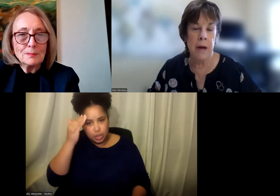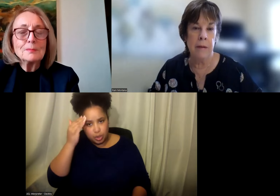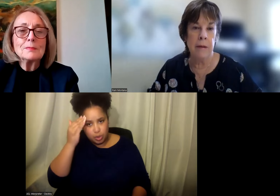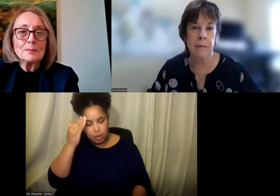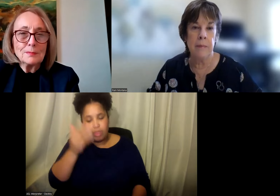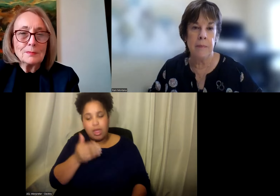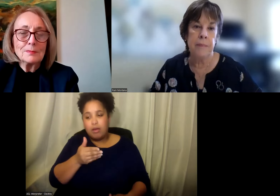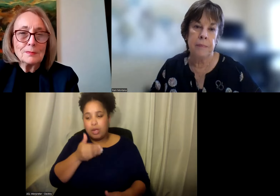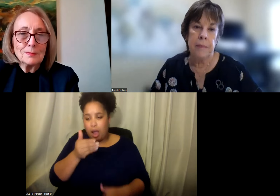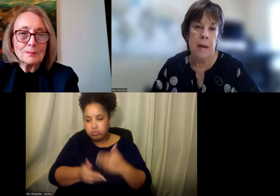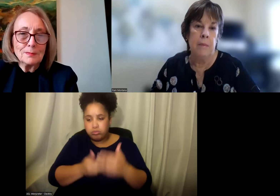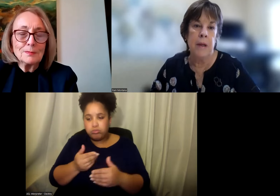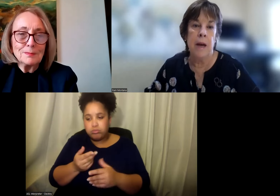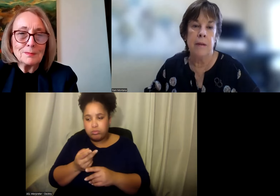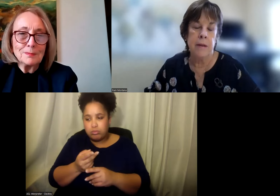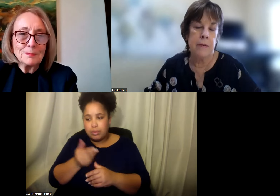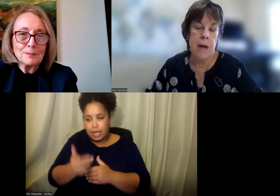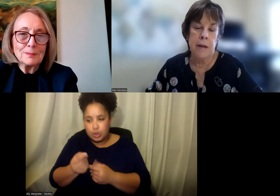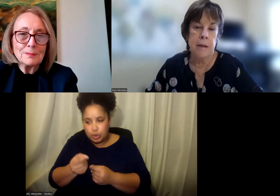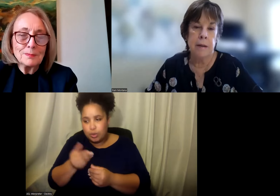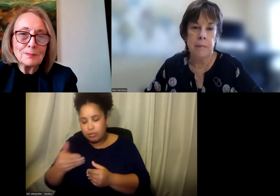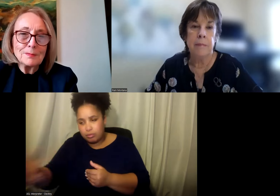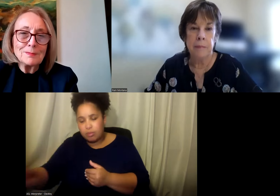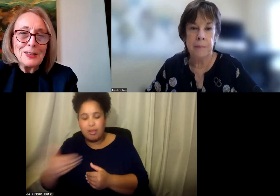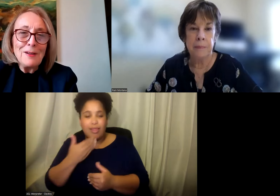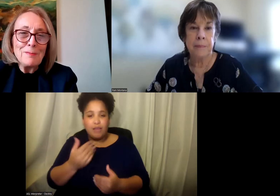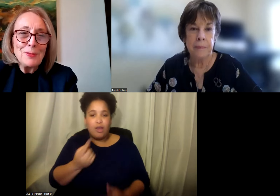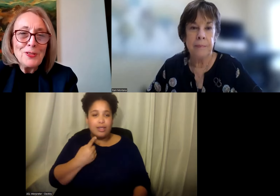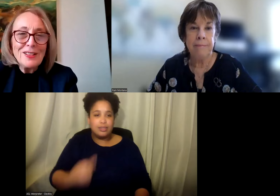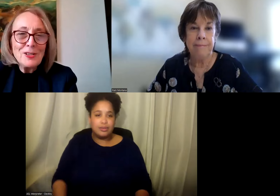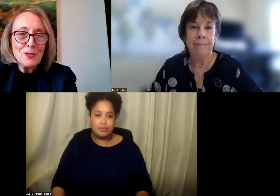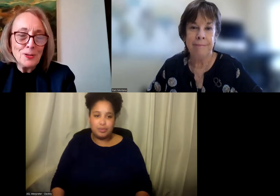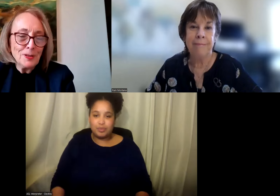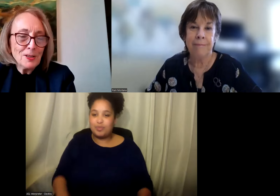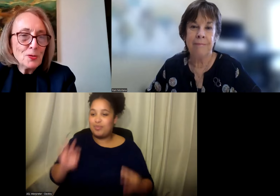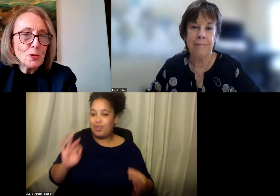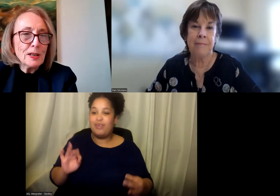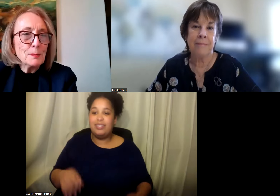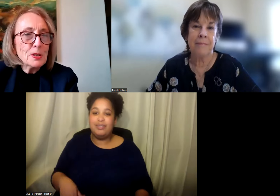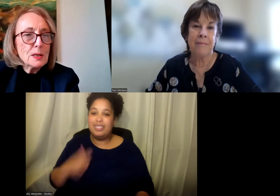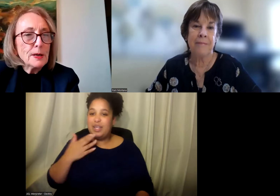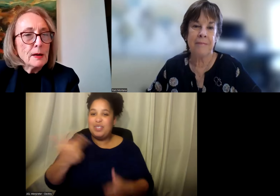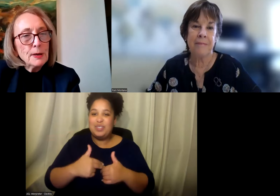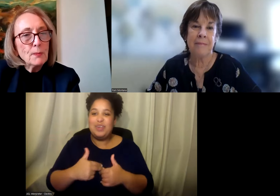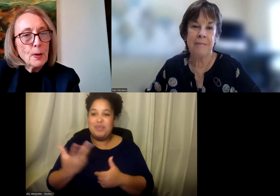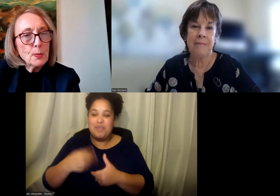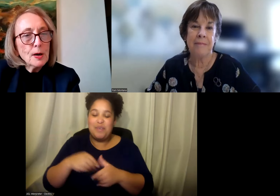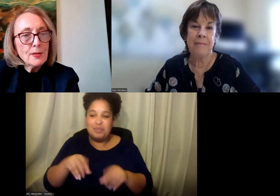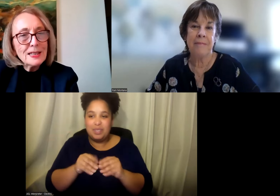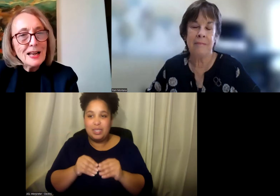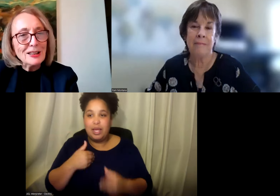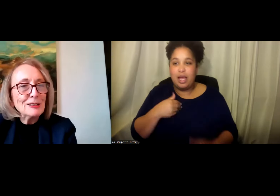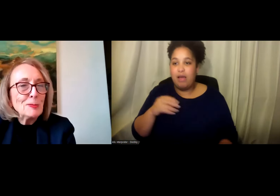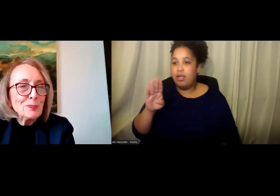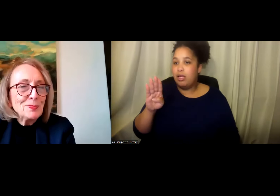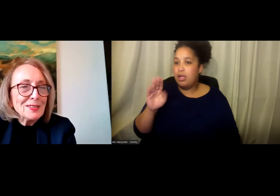down the path. But yeah, thanks for asking. Yeah, perfect. Thanks for joining and participating. We have Barbara and